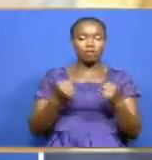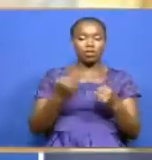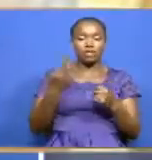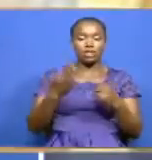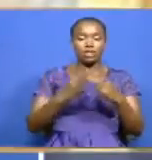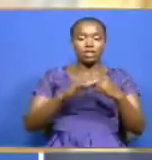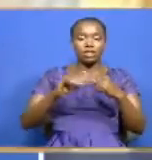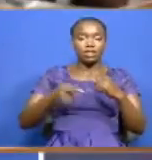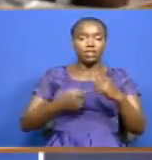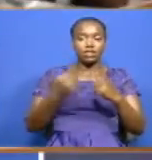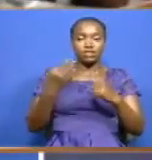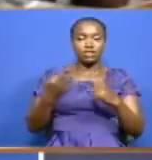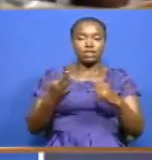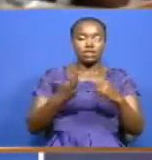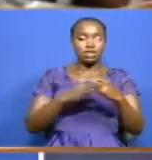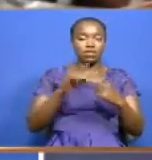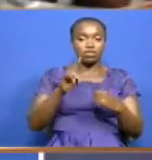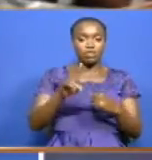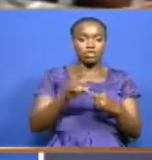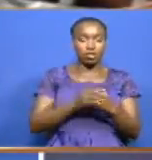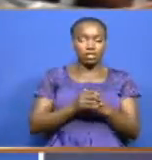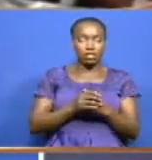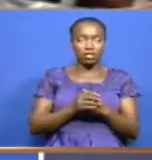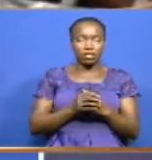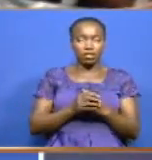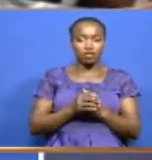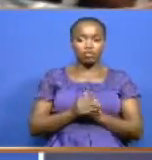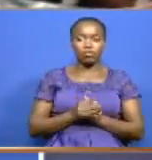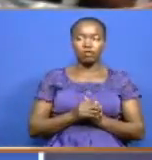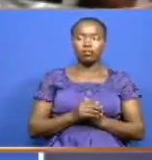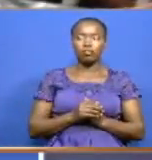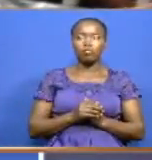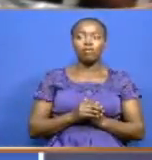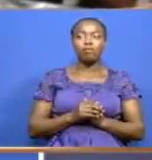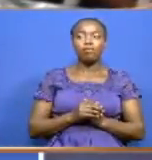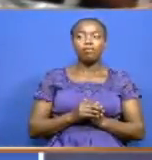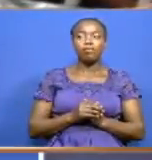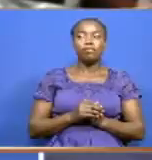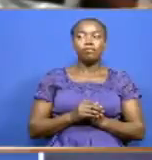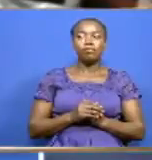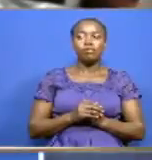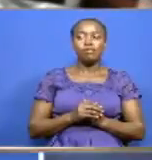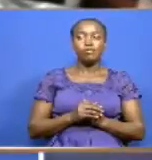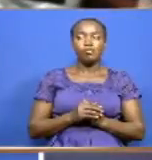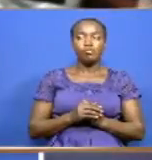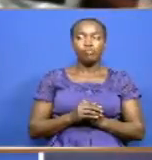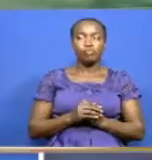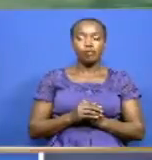38,381. Nancy Okware, Channel One News.